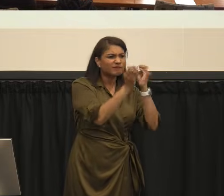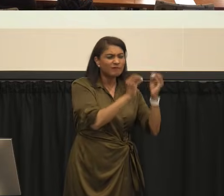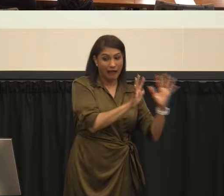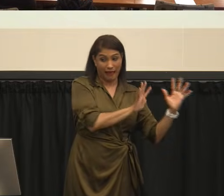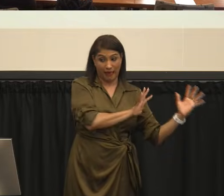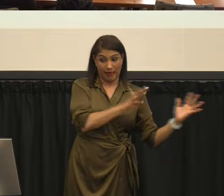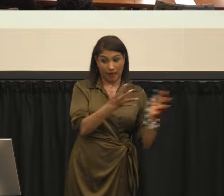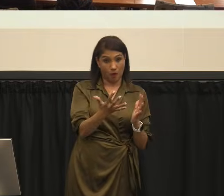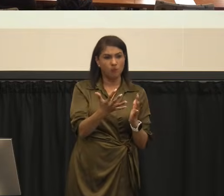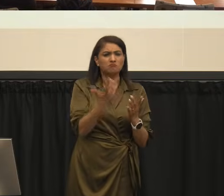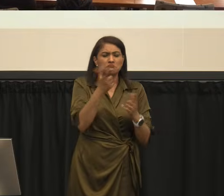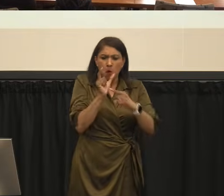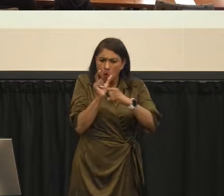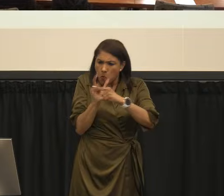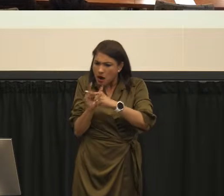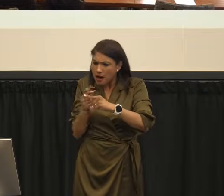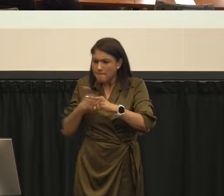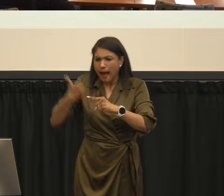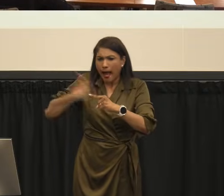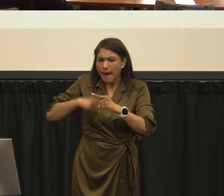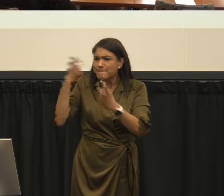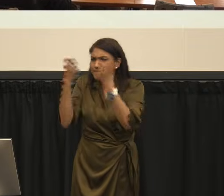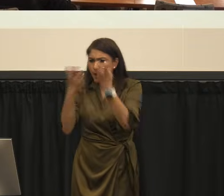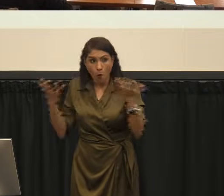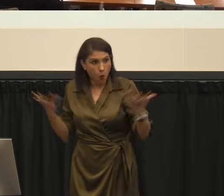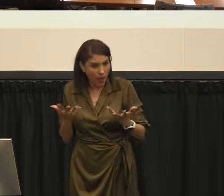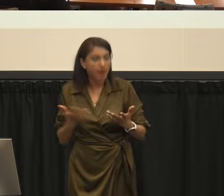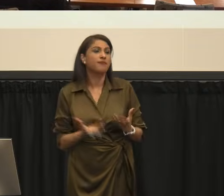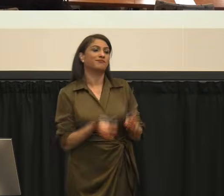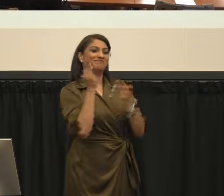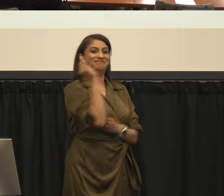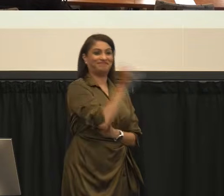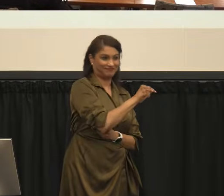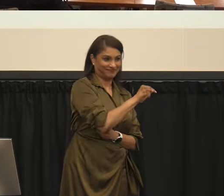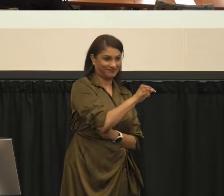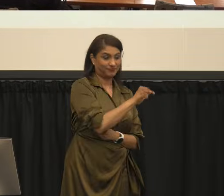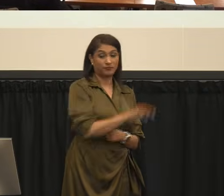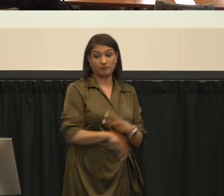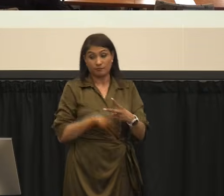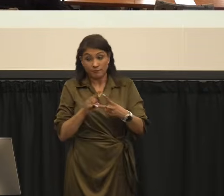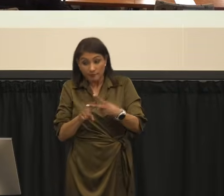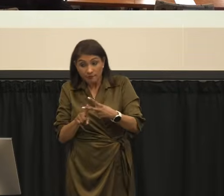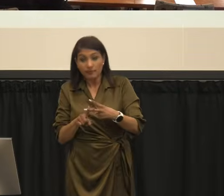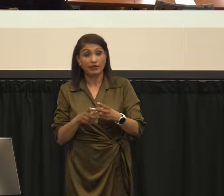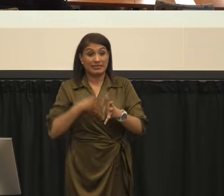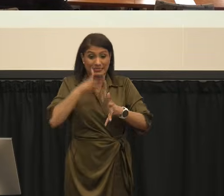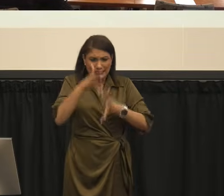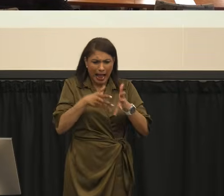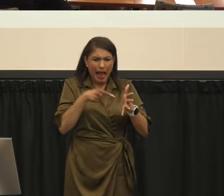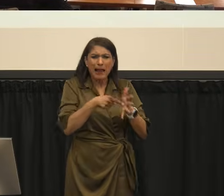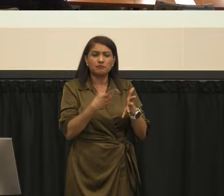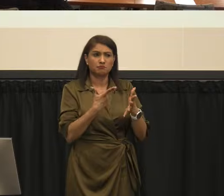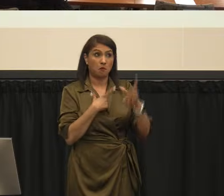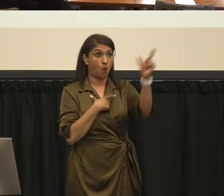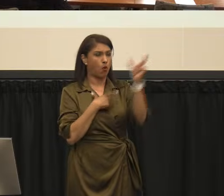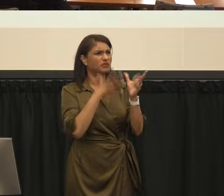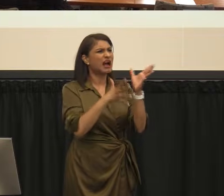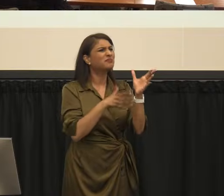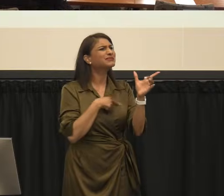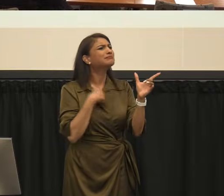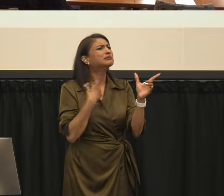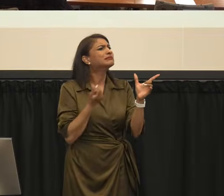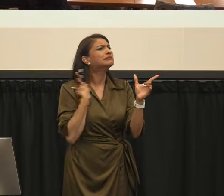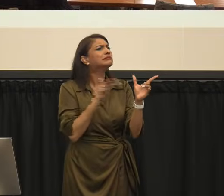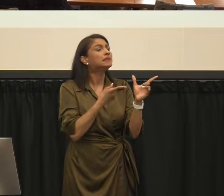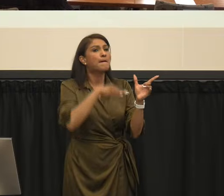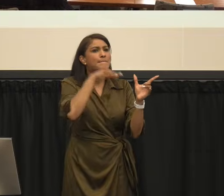When we look for search, so search tools itself, maybe you enter a word or a sign you are searching, it should be easy accessible to enter the